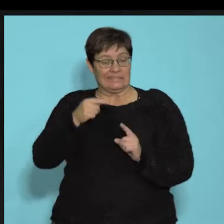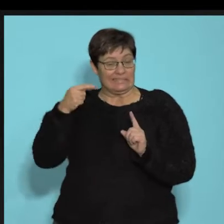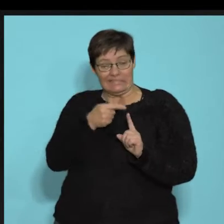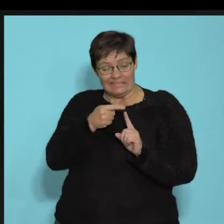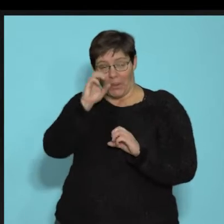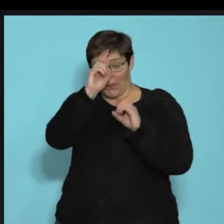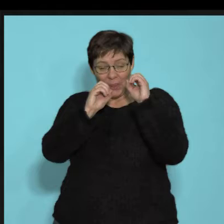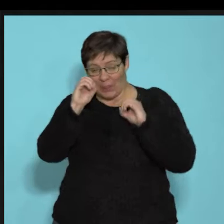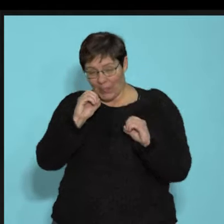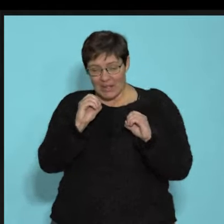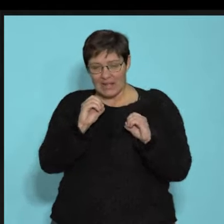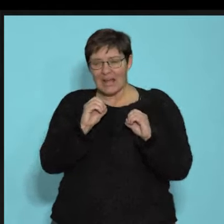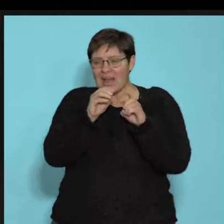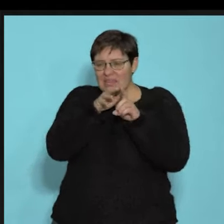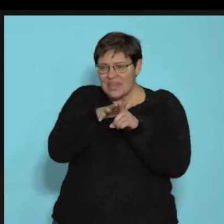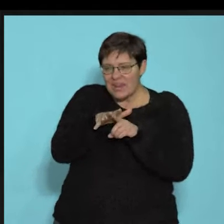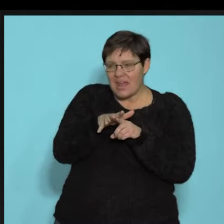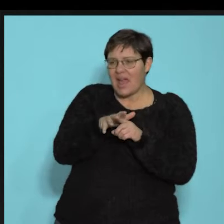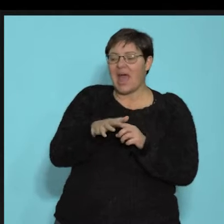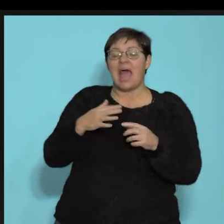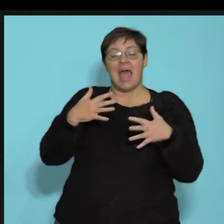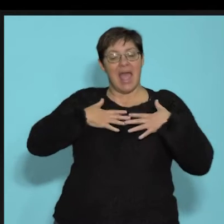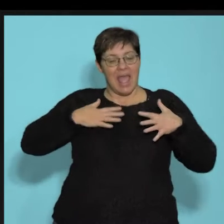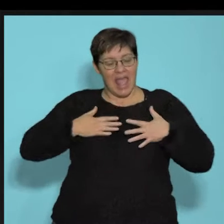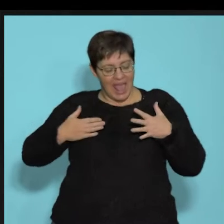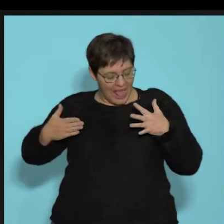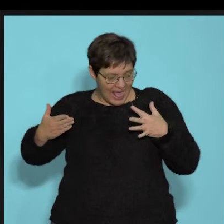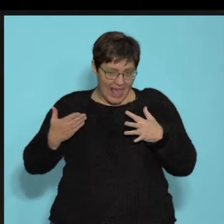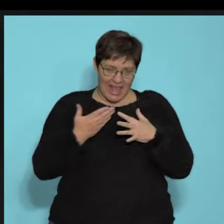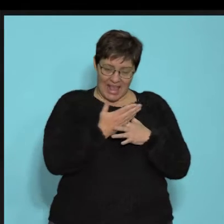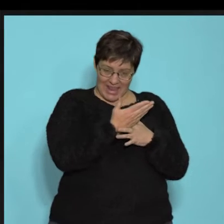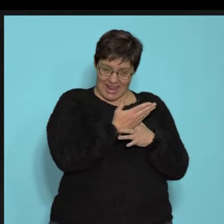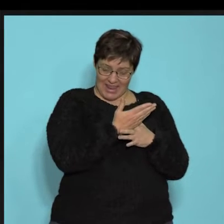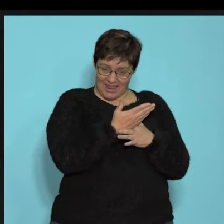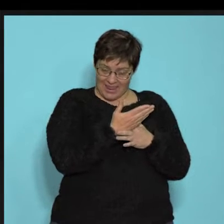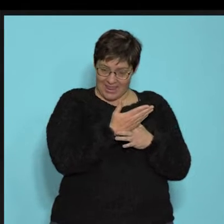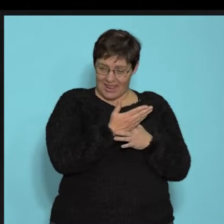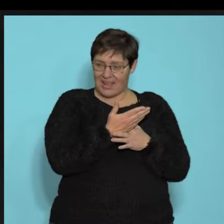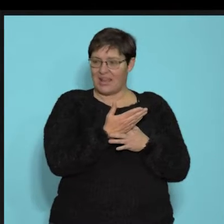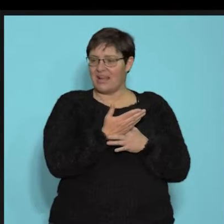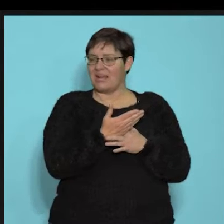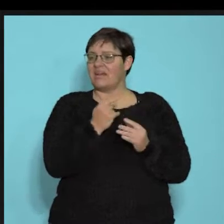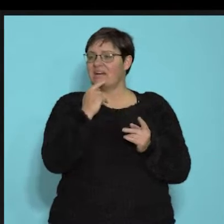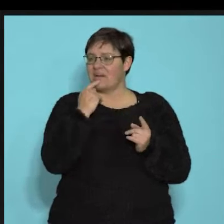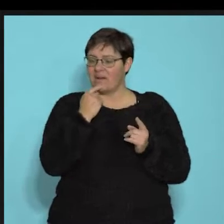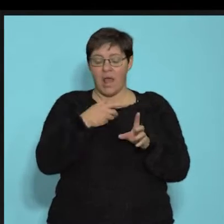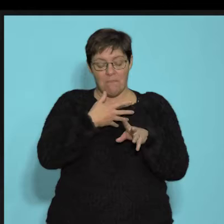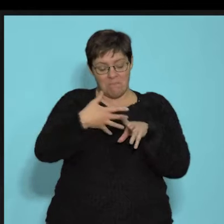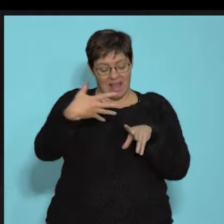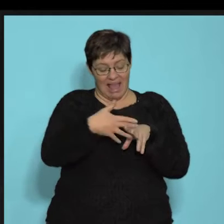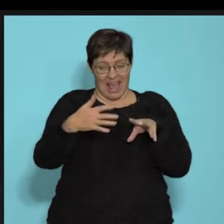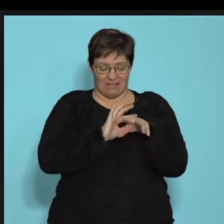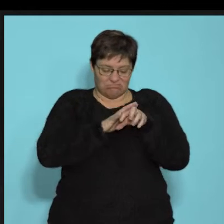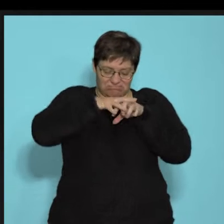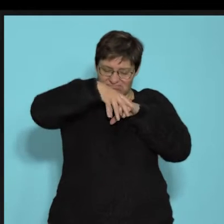alveoli are small and thin. The air is going to come into here, and then you see they're wrapped with blood